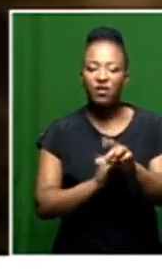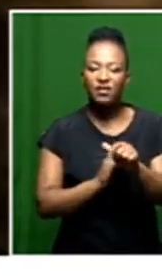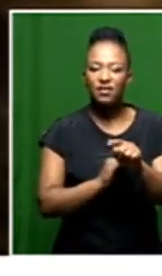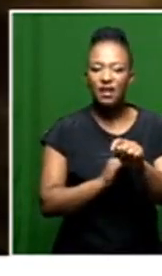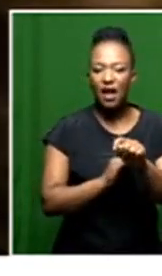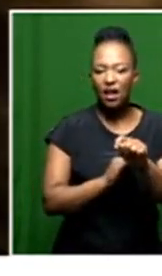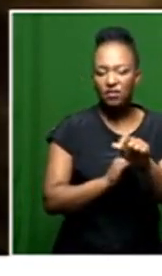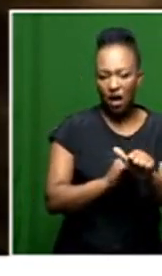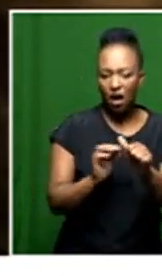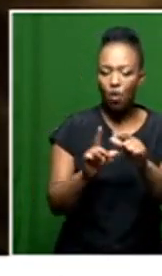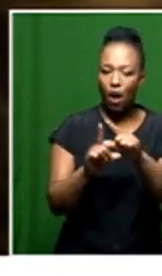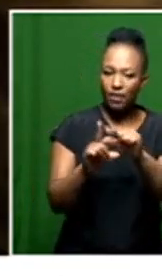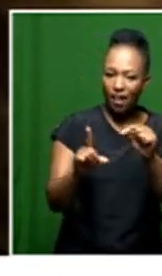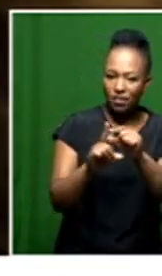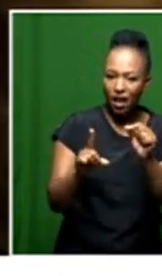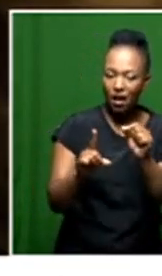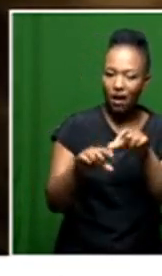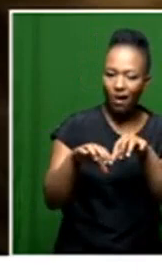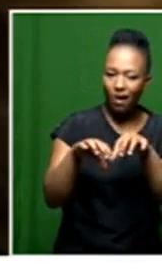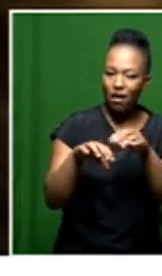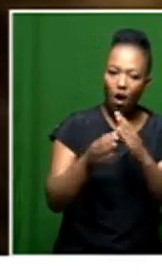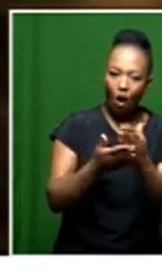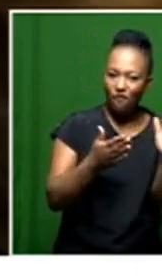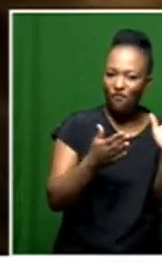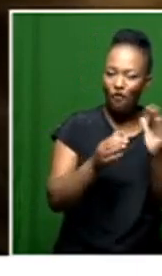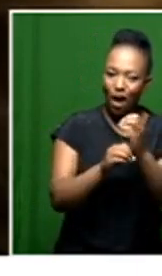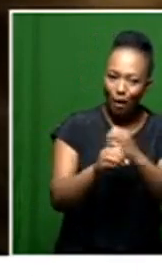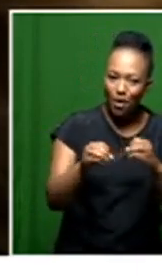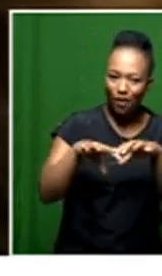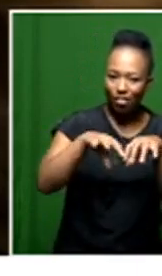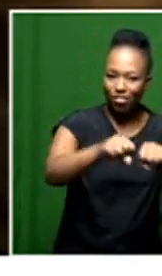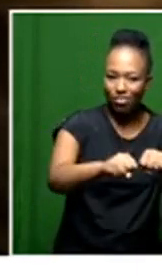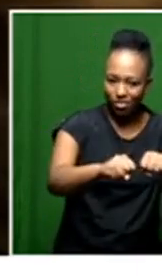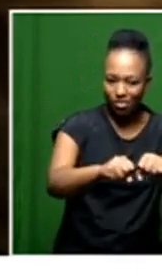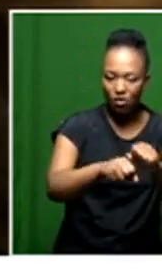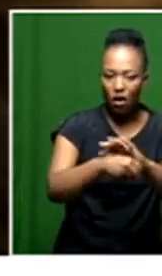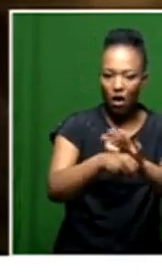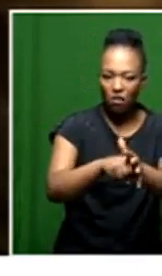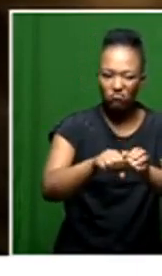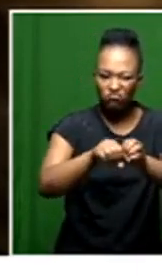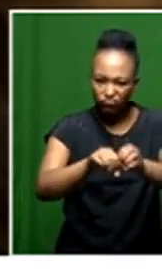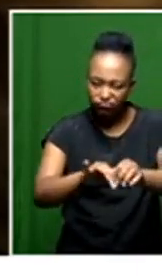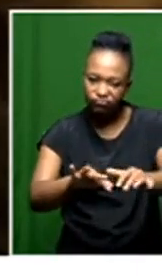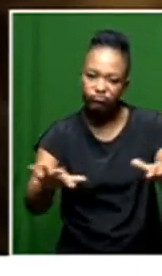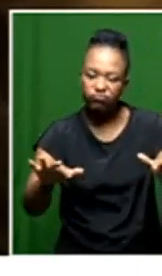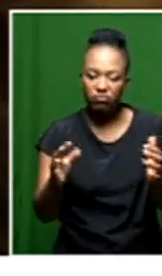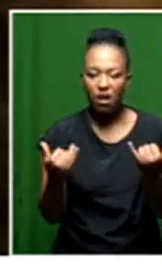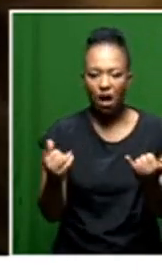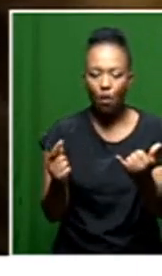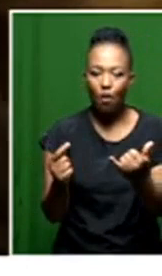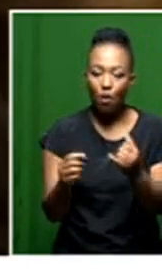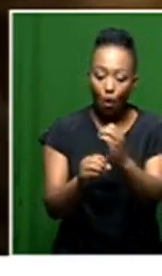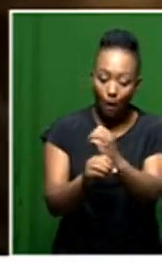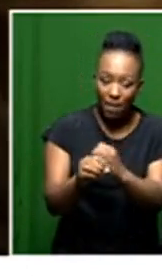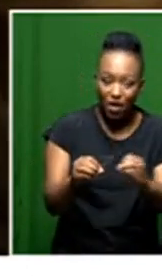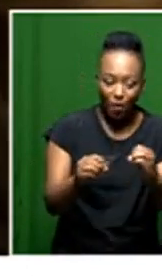had that kind of capacity, because it became more transmissible as a variant. But at this moment, it has mutated.